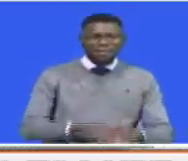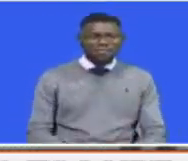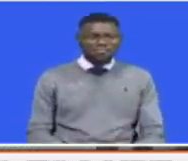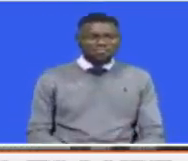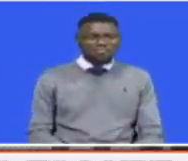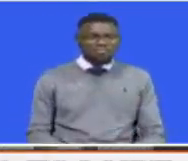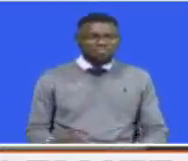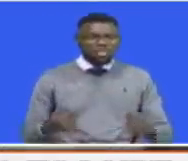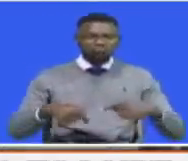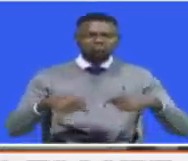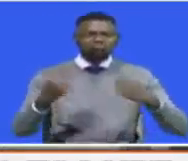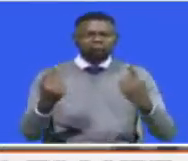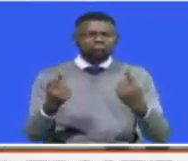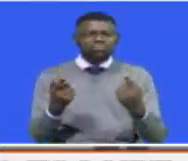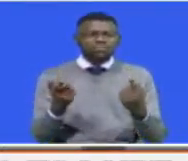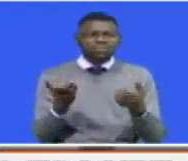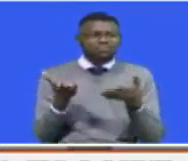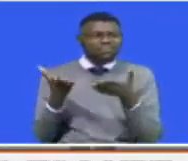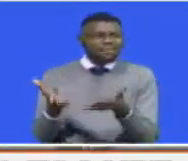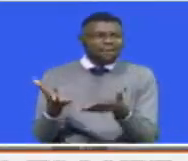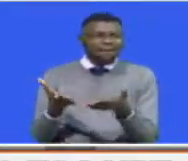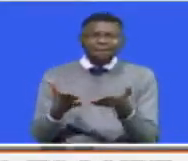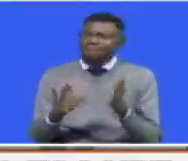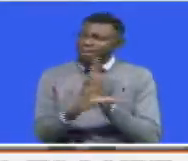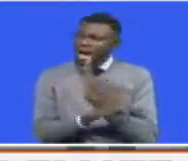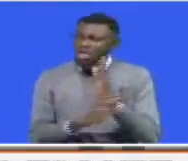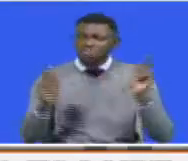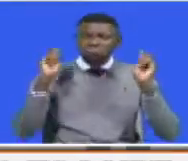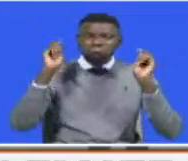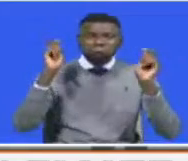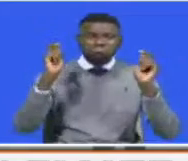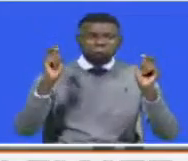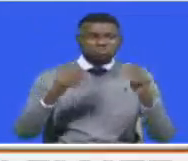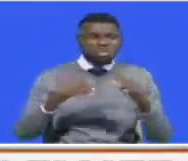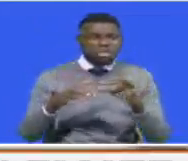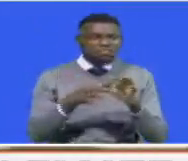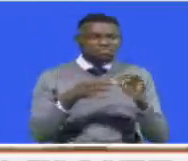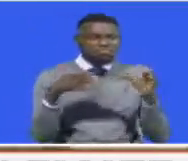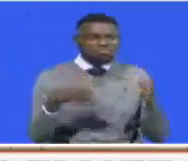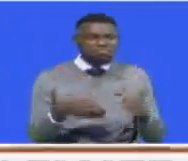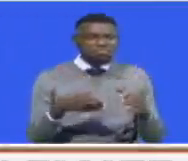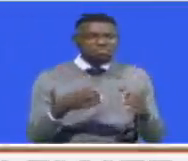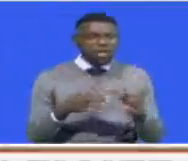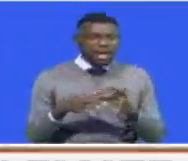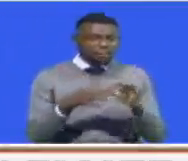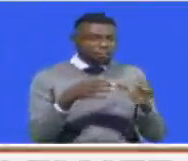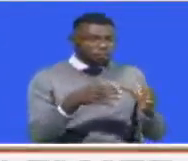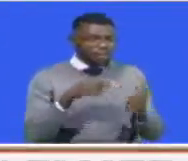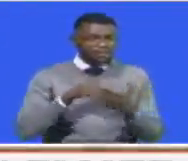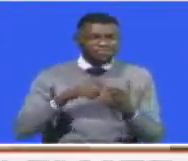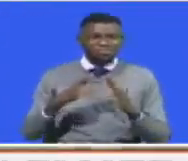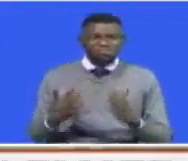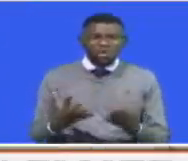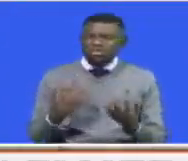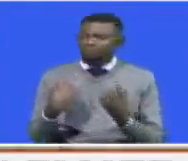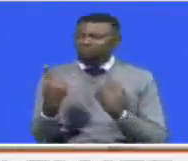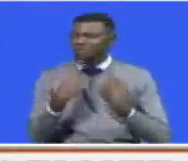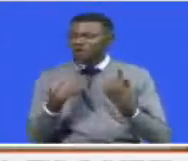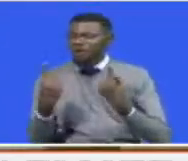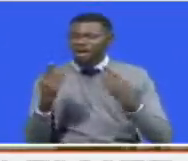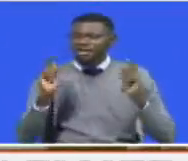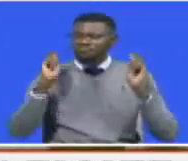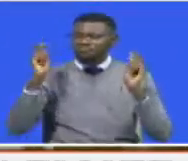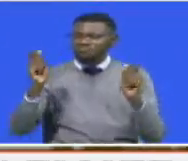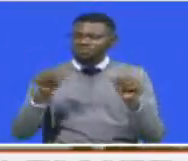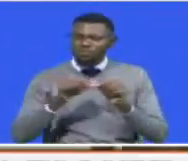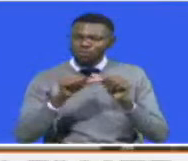Another dispute is the resumption of countrywide demonstrations by the Azimio leadership. Azimio has insisted that the talks and